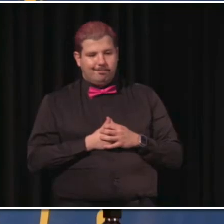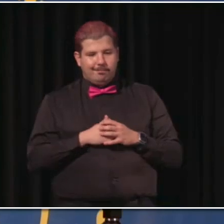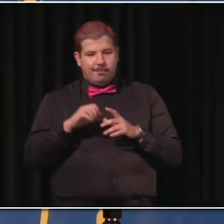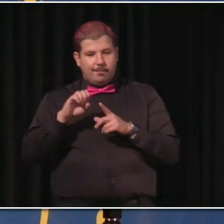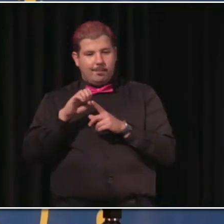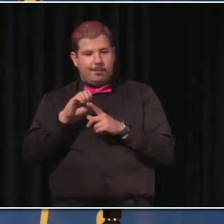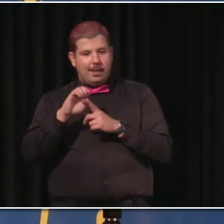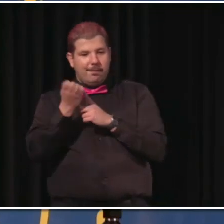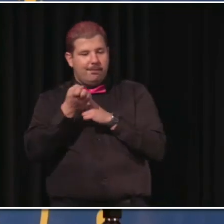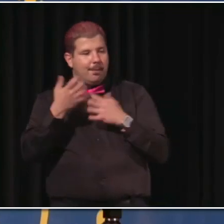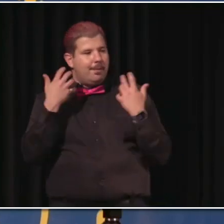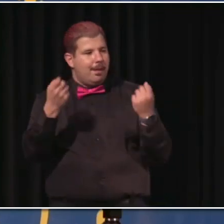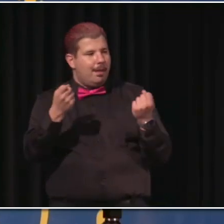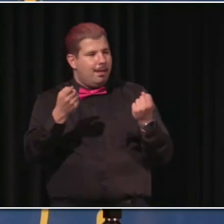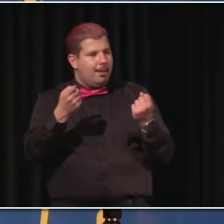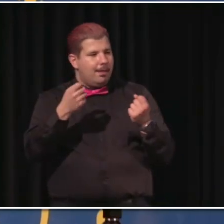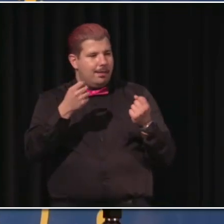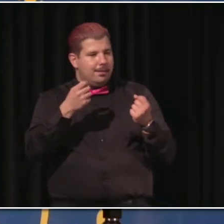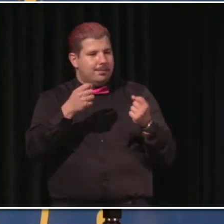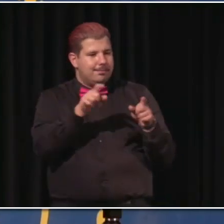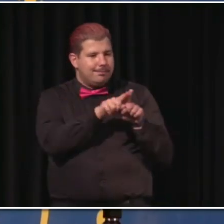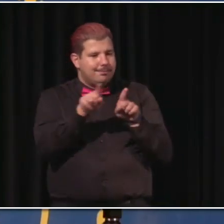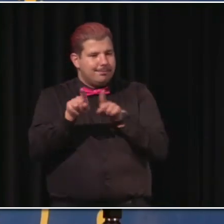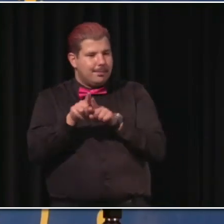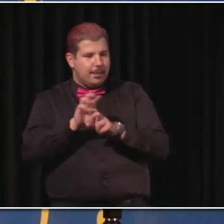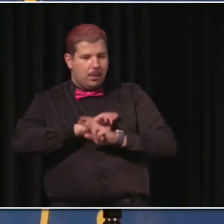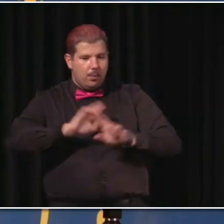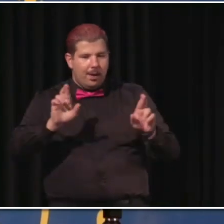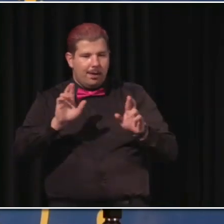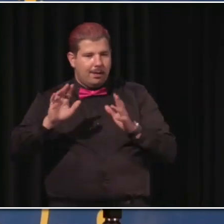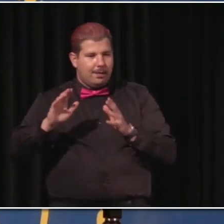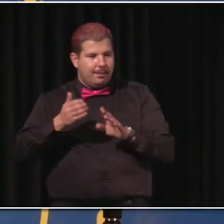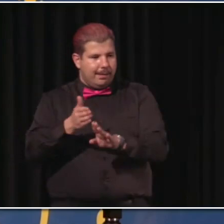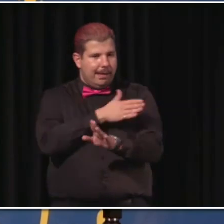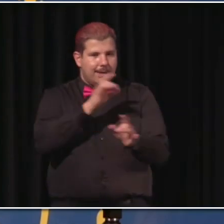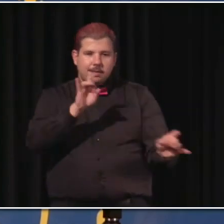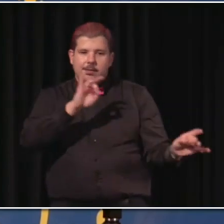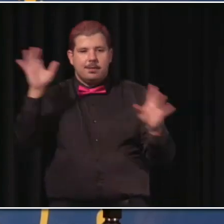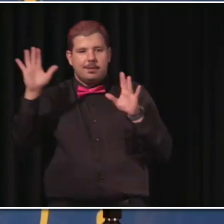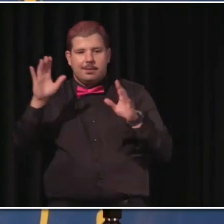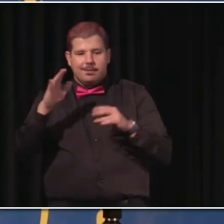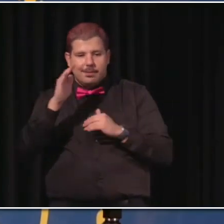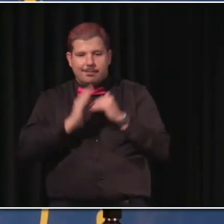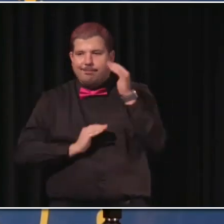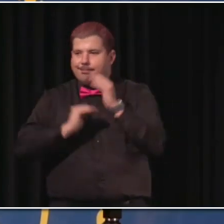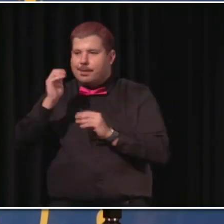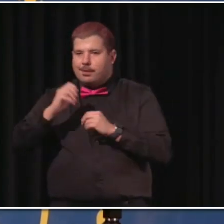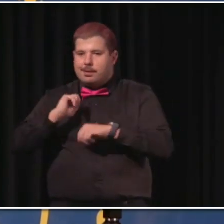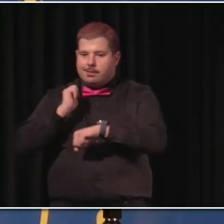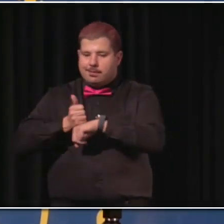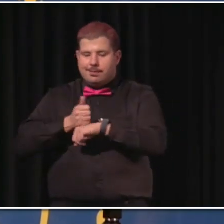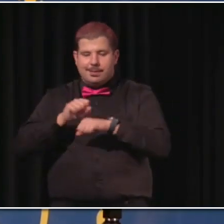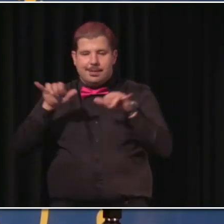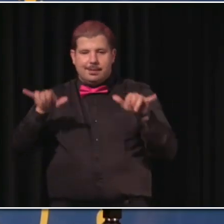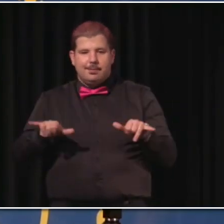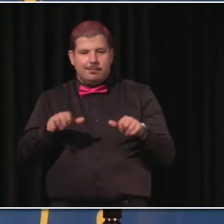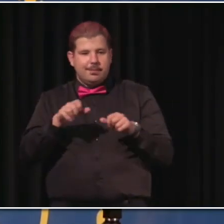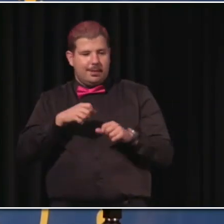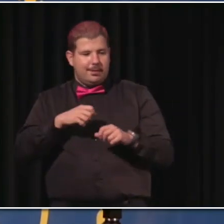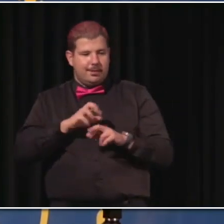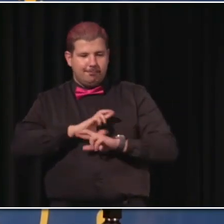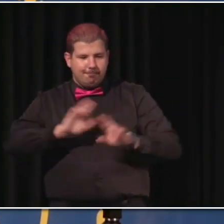Environmental health is also about preparing for the next storm and building systems that make our communities more